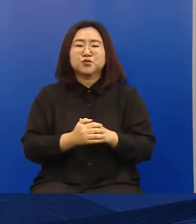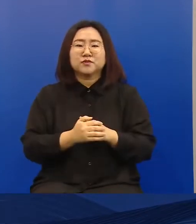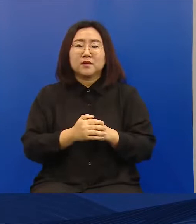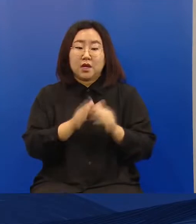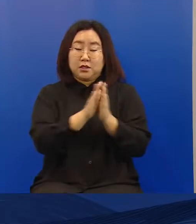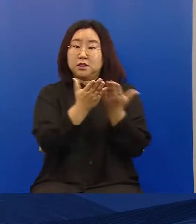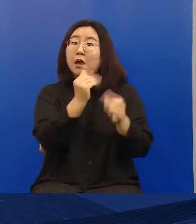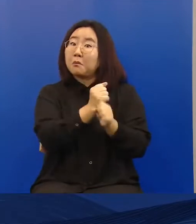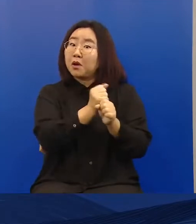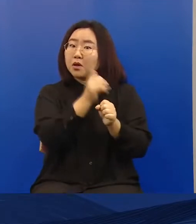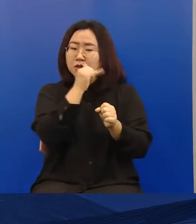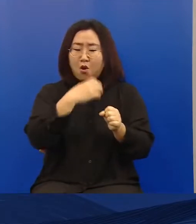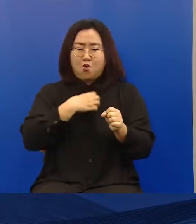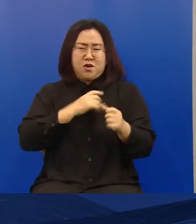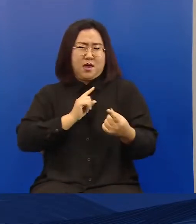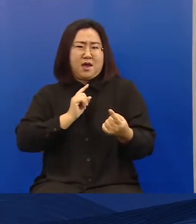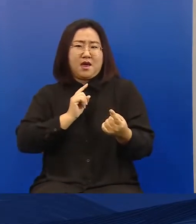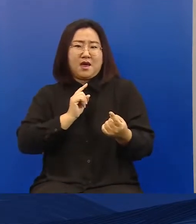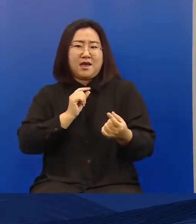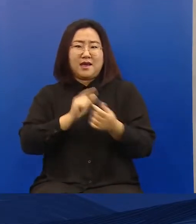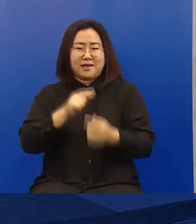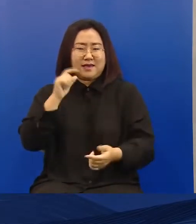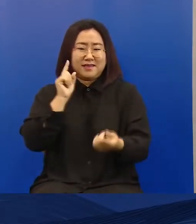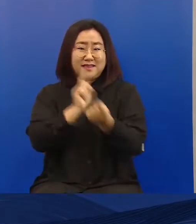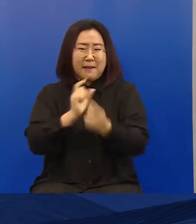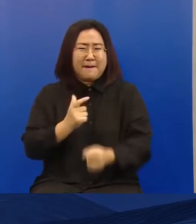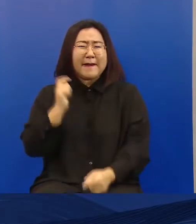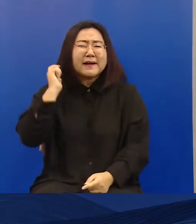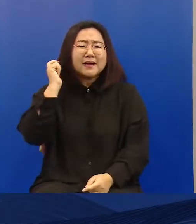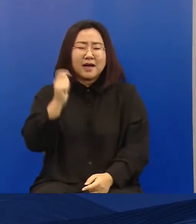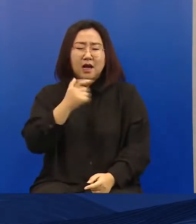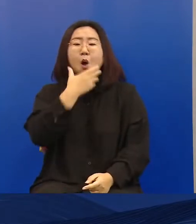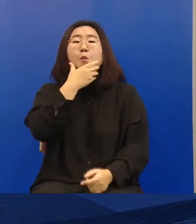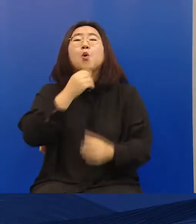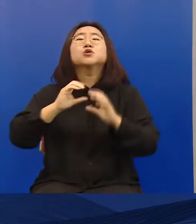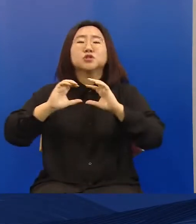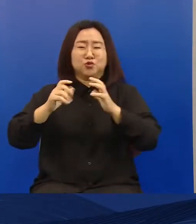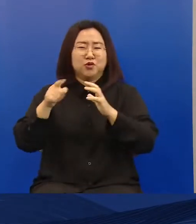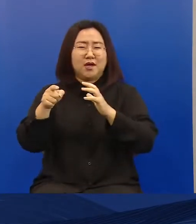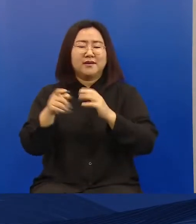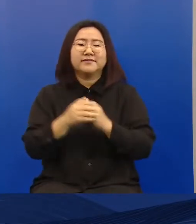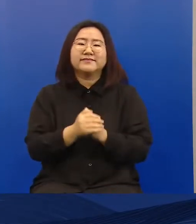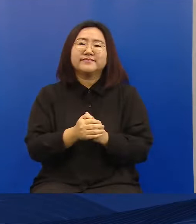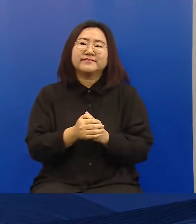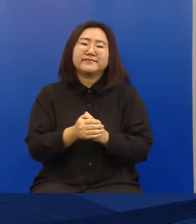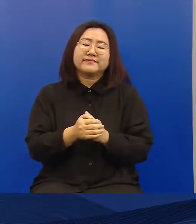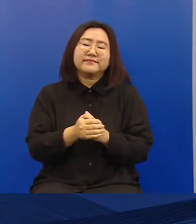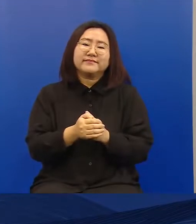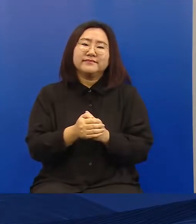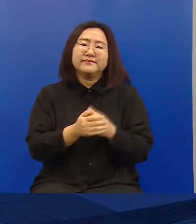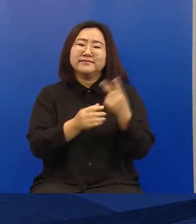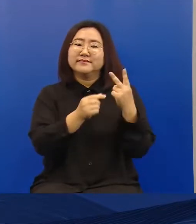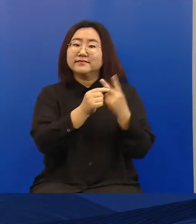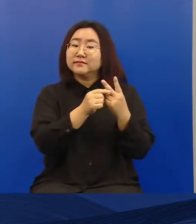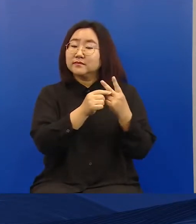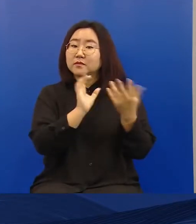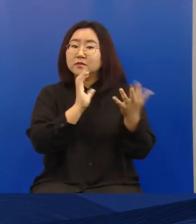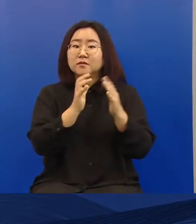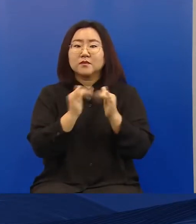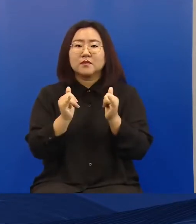a universal welfare state. His books include The Sacred of Crisis-Resilient Economic Growth, The Welfare